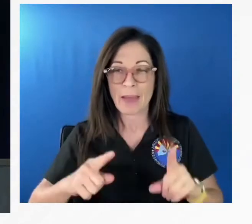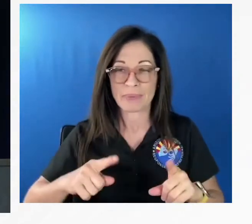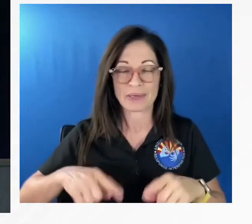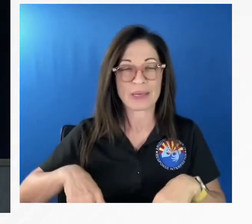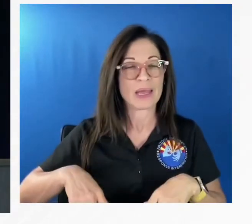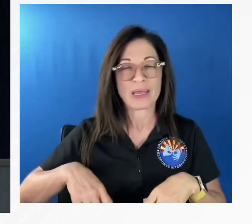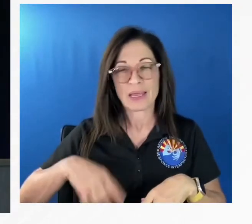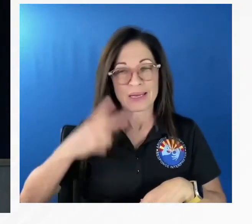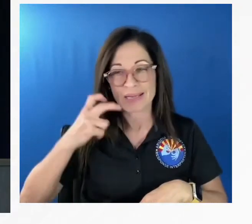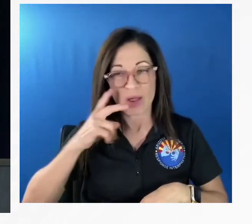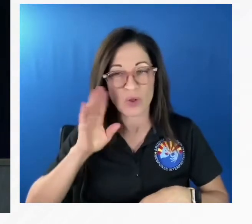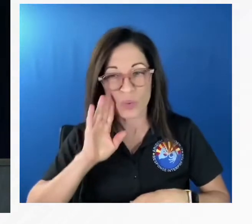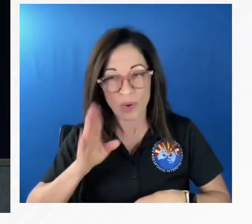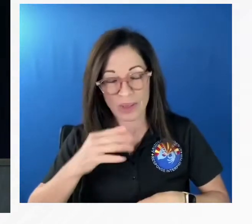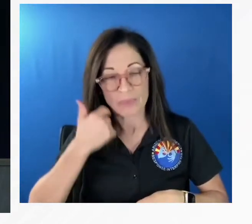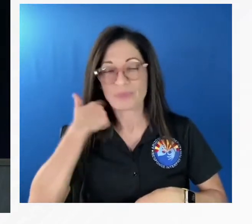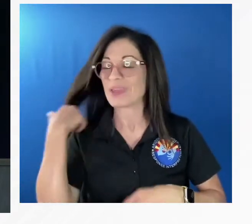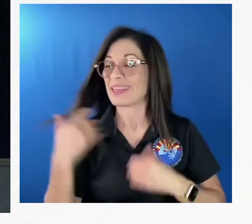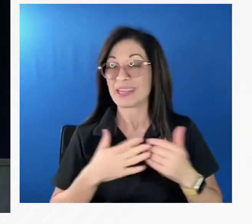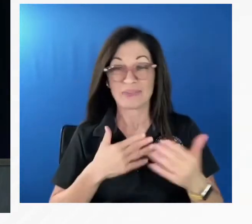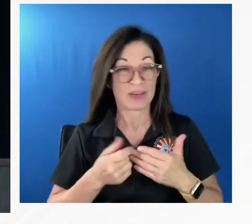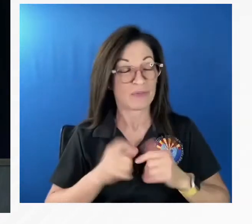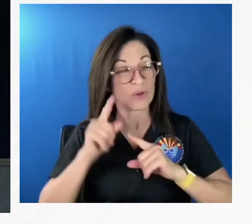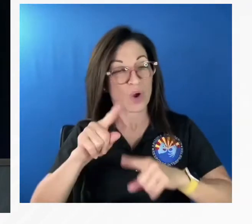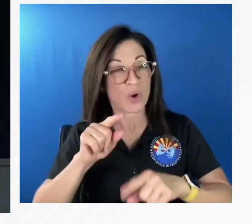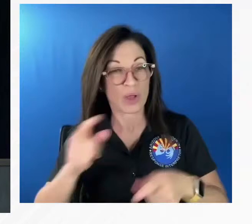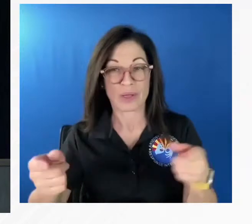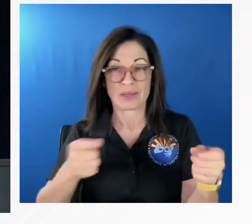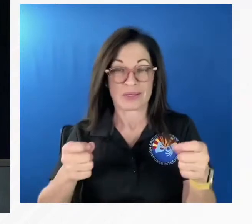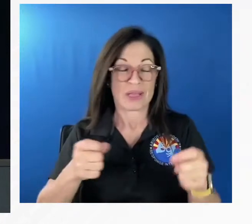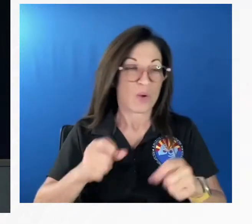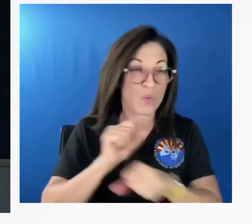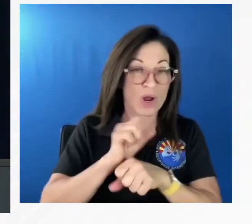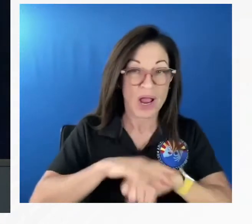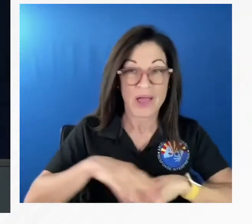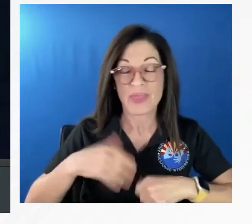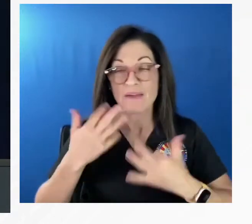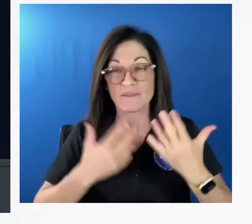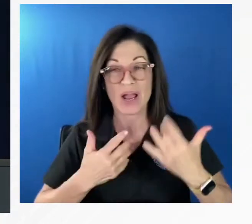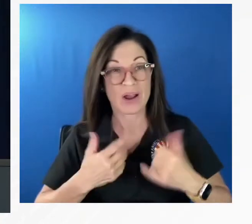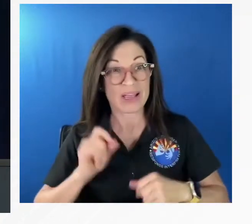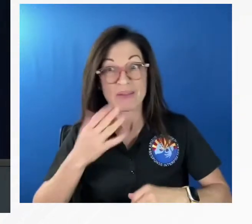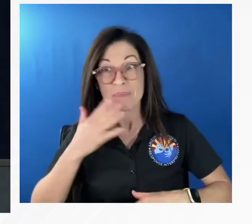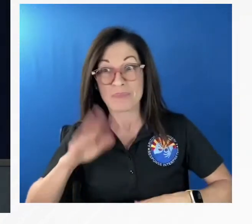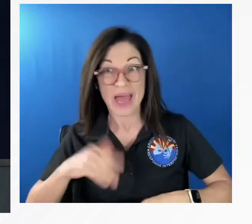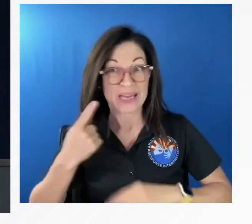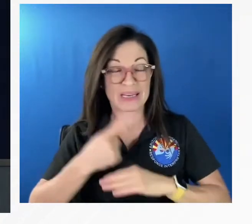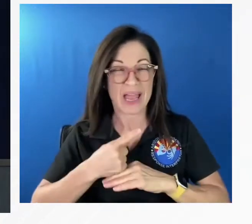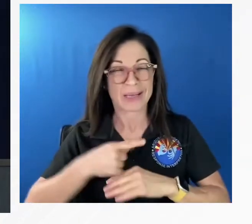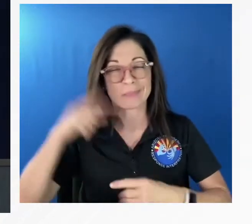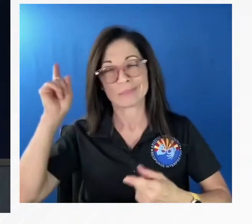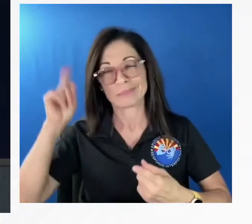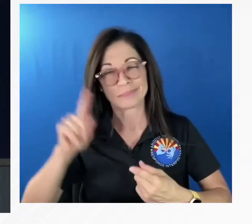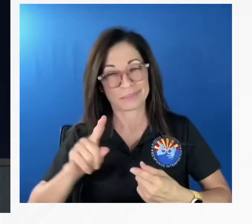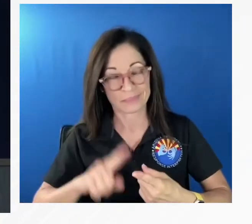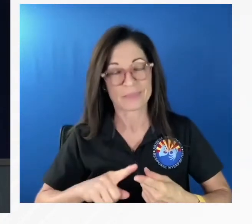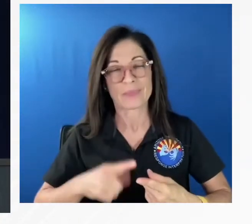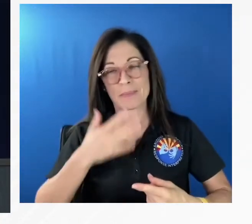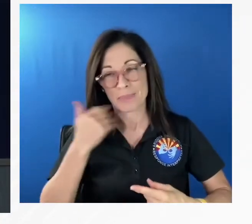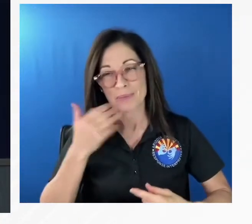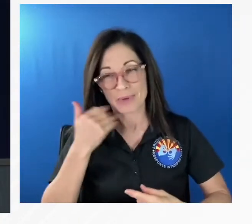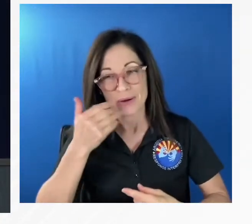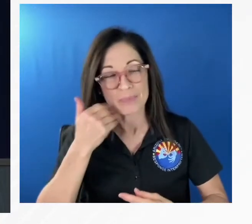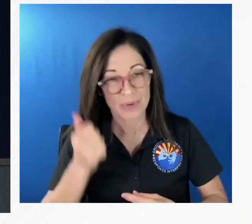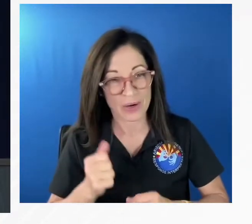out on the fire, and it's only been a handful, probably less than 5. Every day that's happened while we've been here, ever since the very beginning,